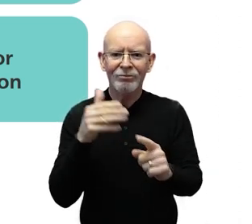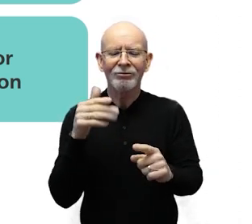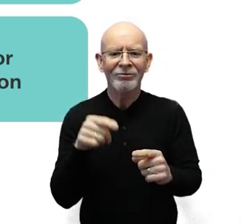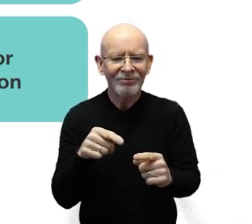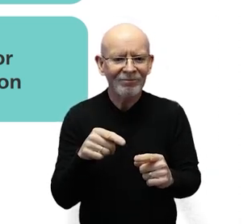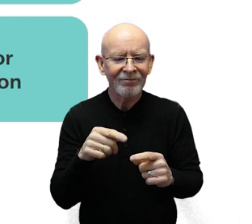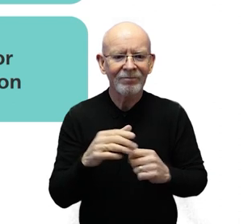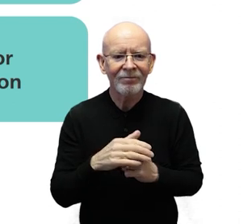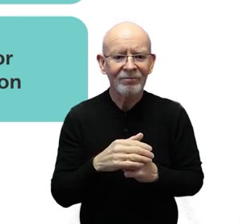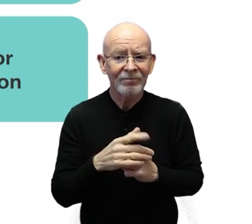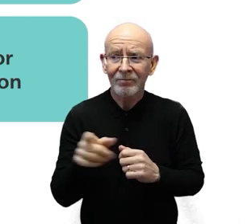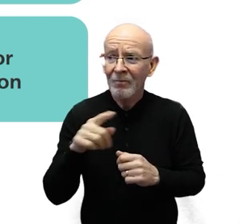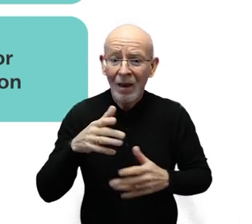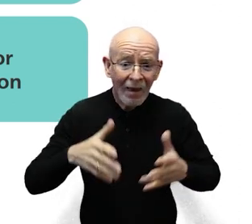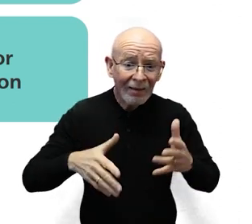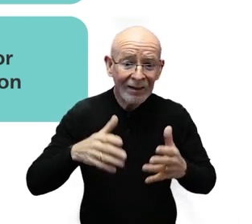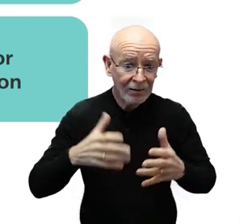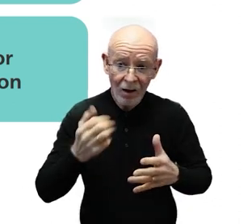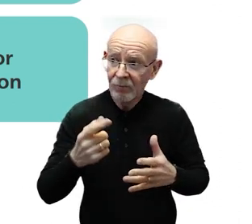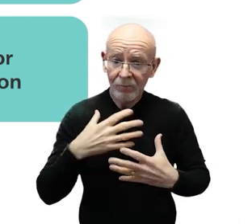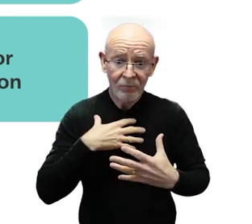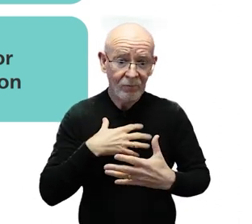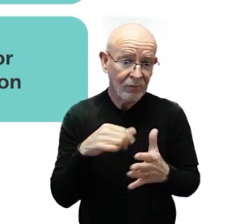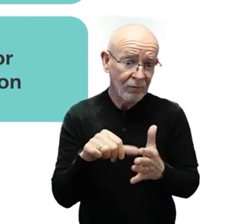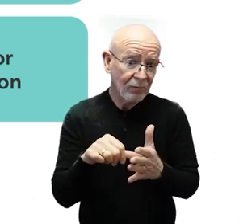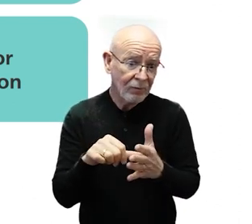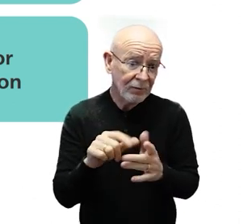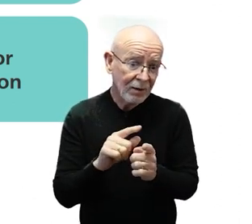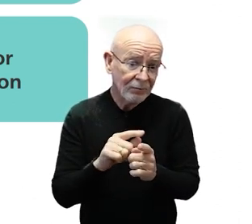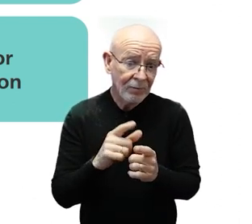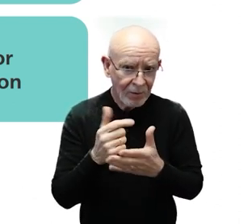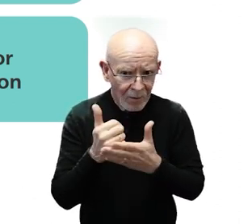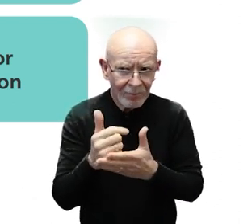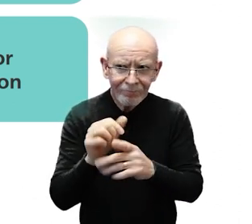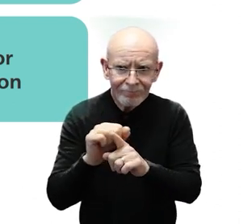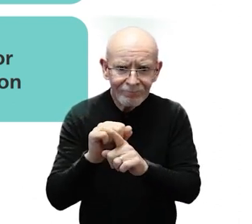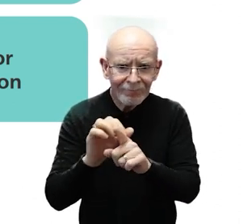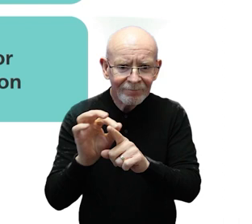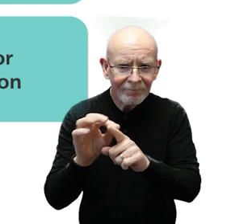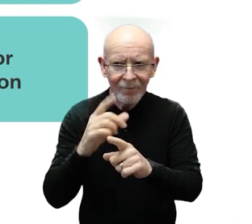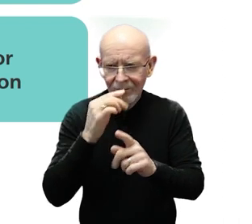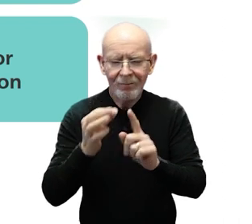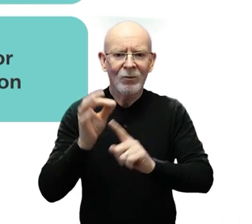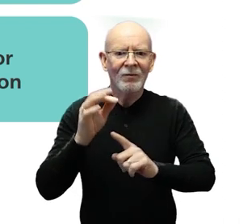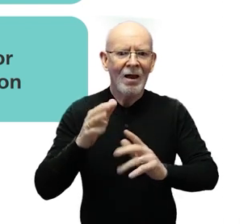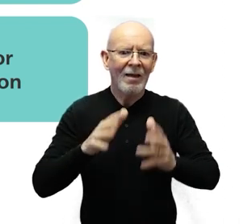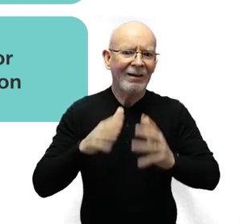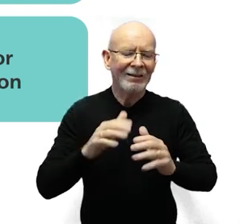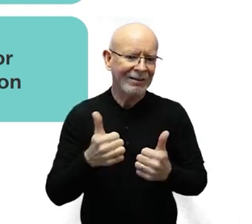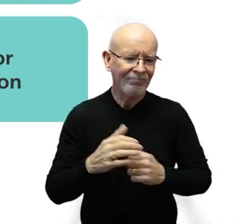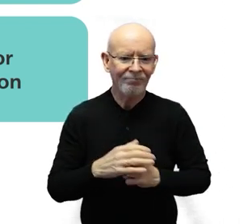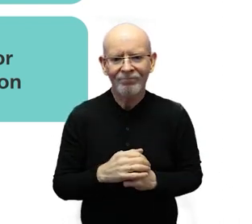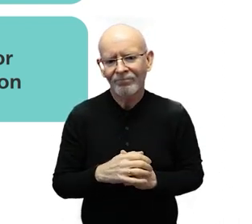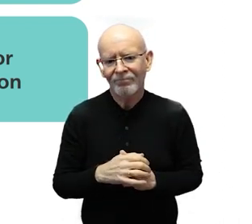Even athletes have disordered breathing problems, and optimising breathing can help to improve their athletic performance.